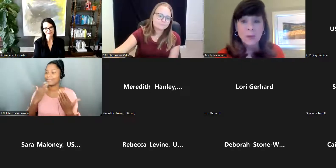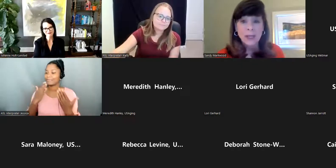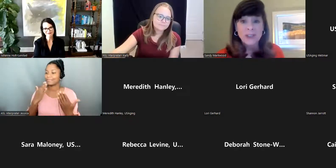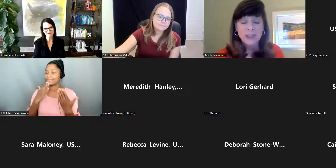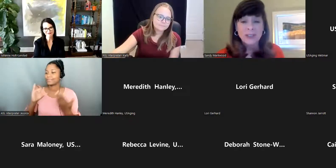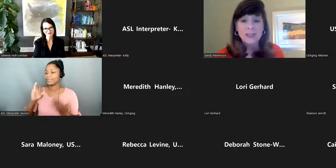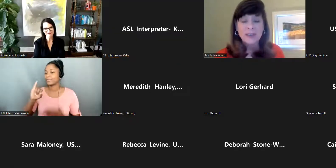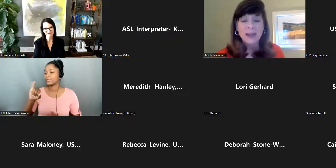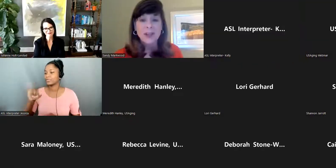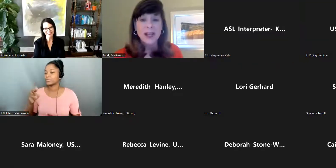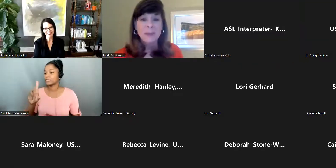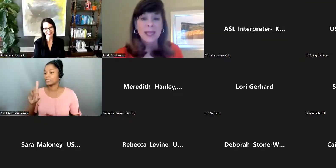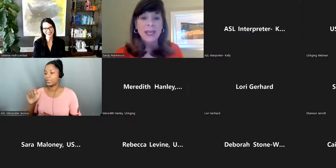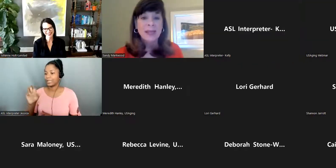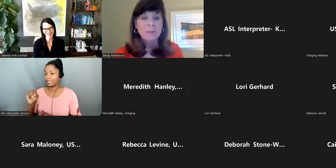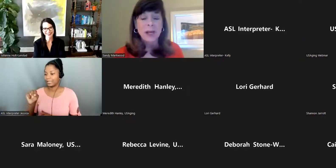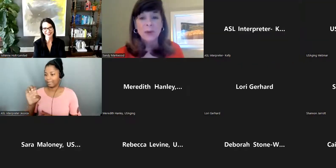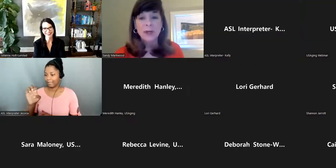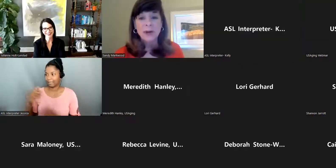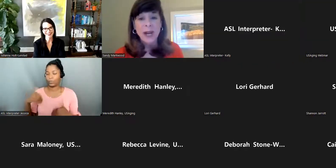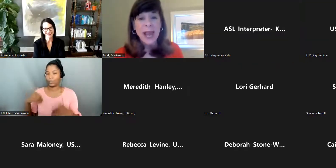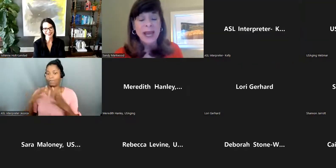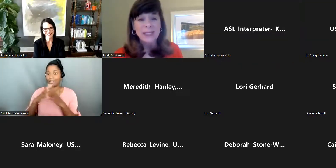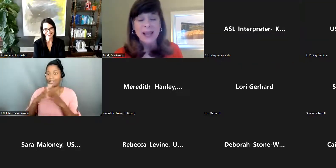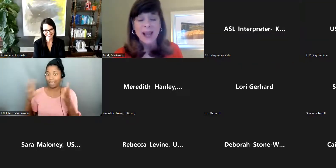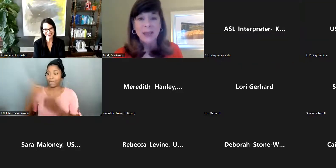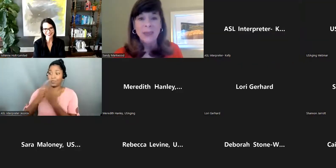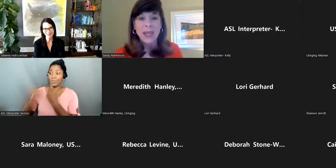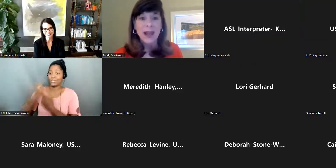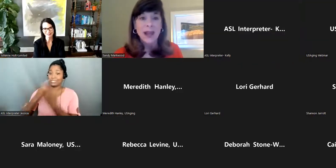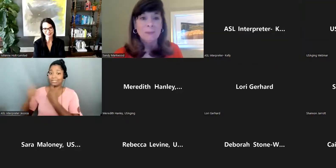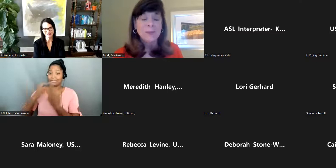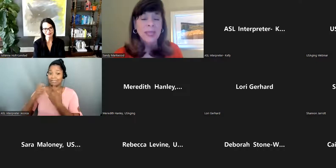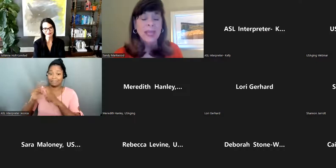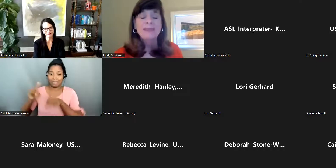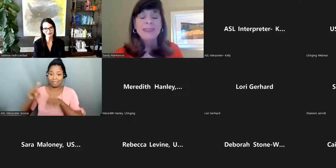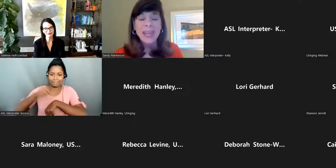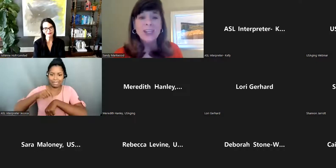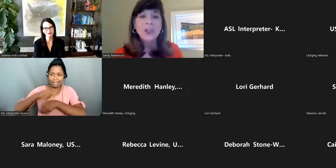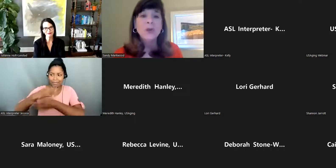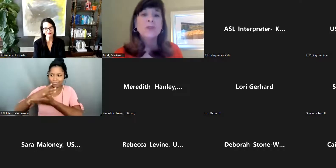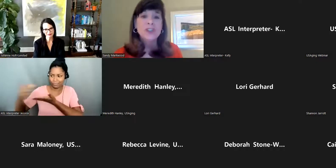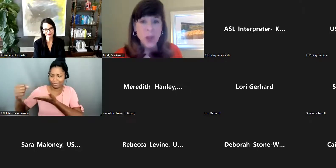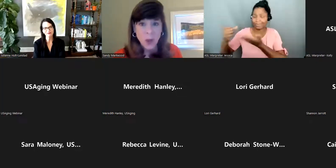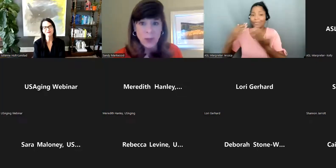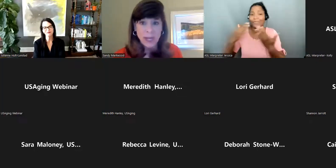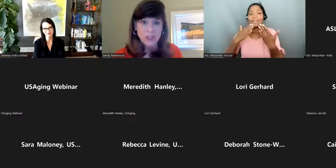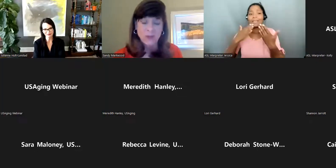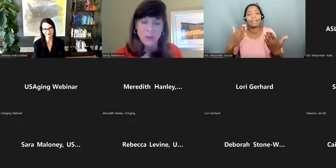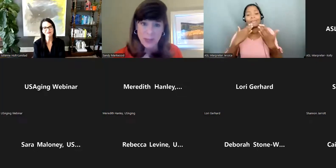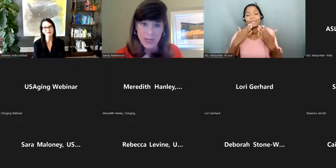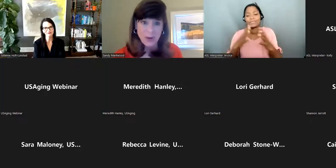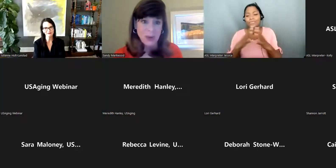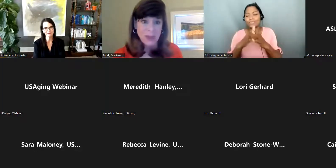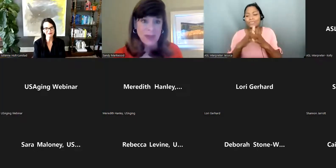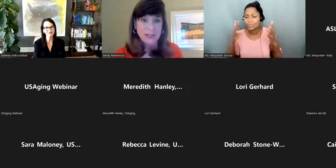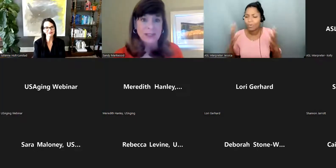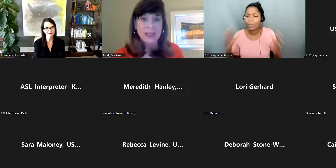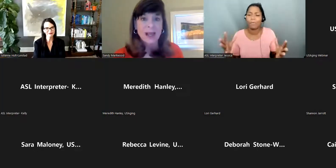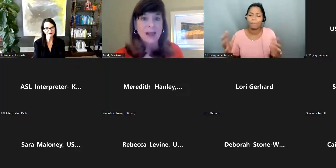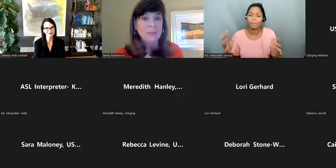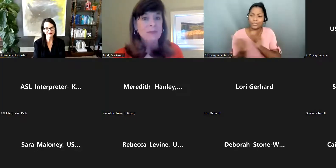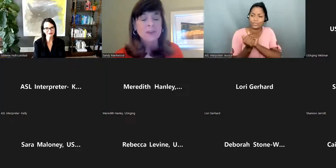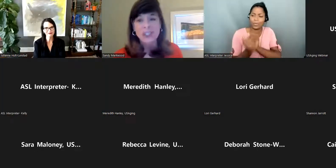lot of questions that have come in, but we're out of time. Thank you so much for being with